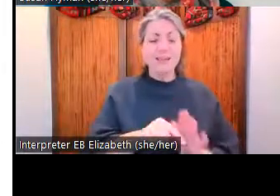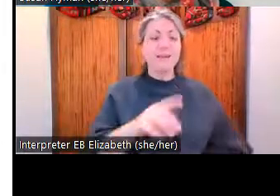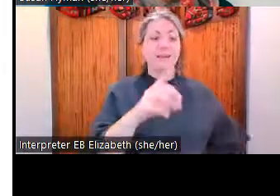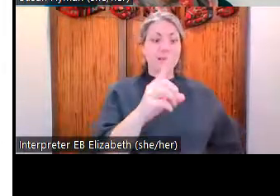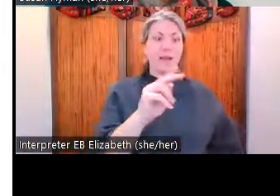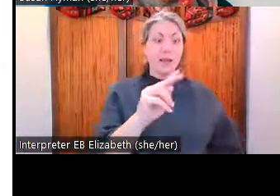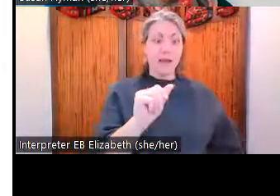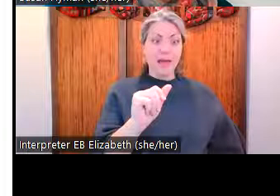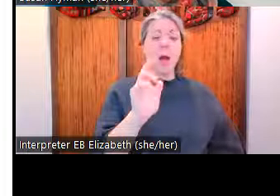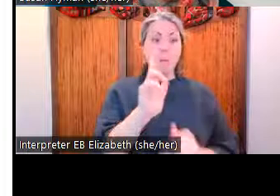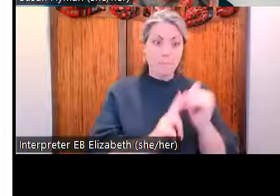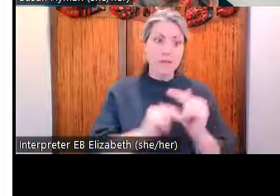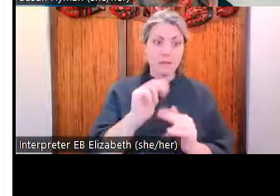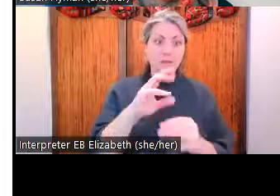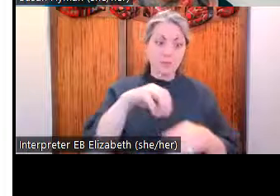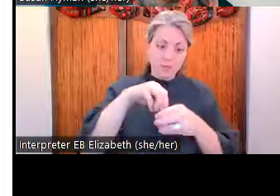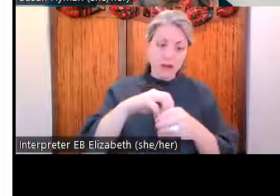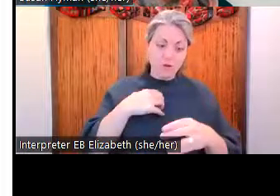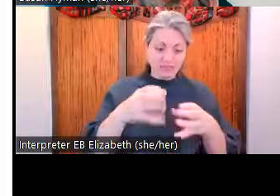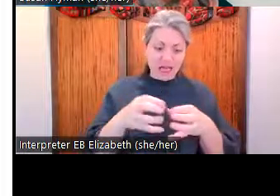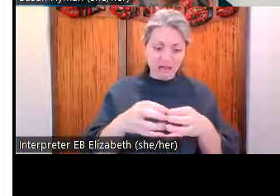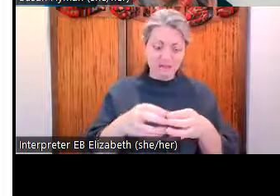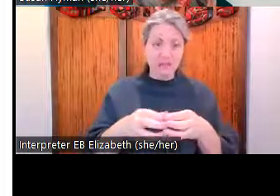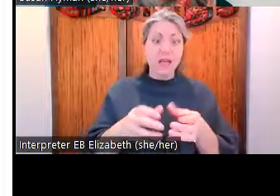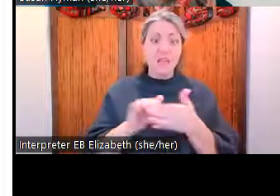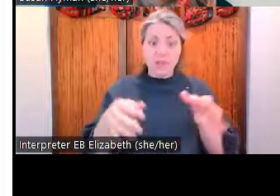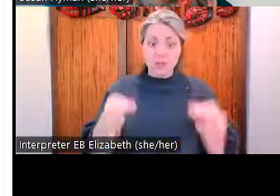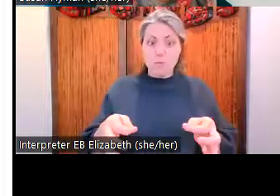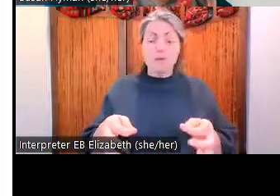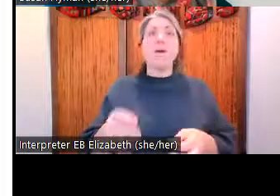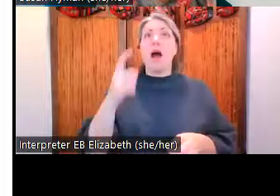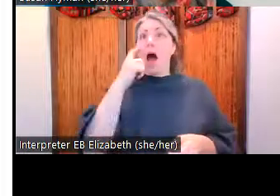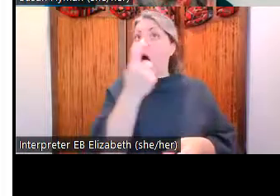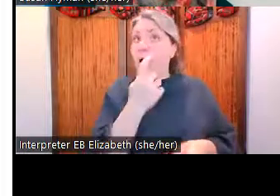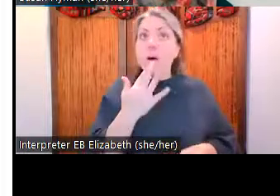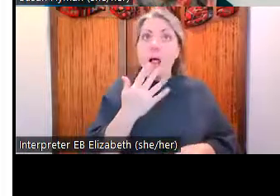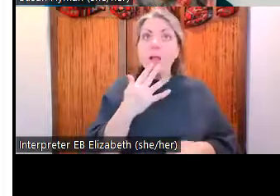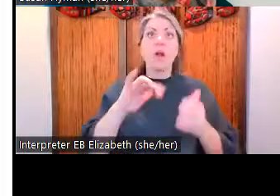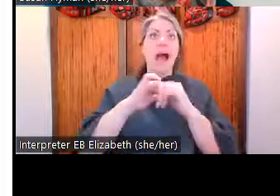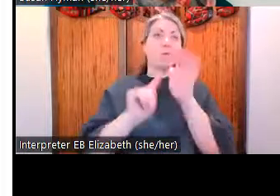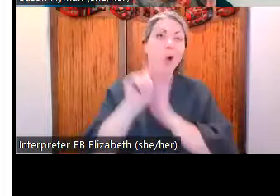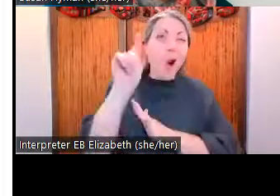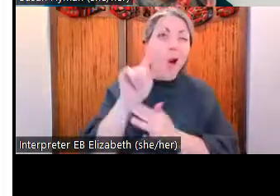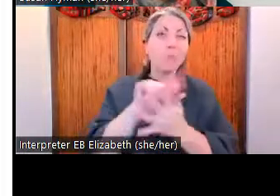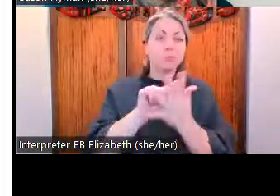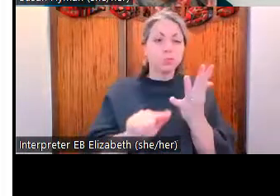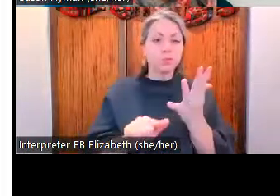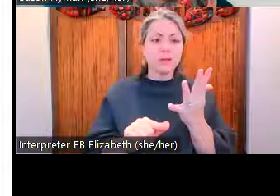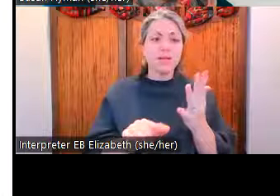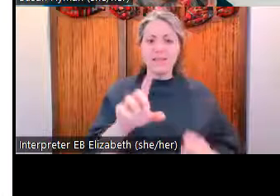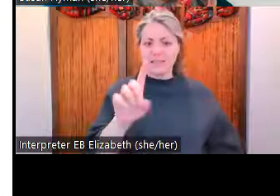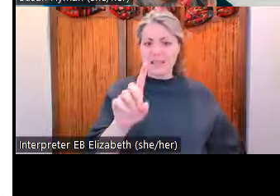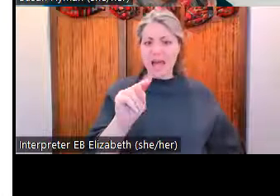building blocks in our cells that tell us what color our eyes are going to be and how tall we're going to be. And that DNA